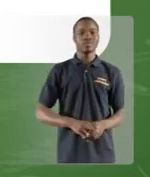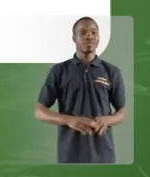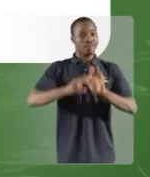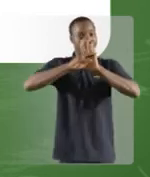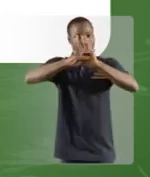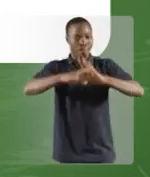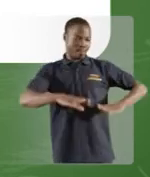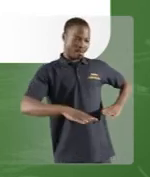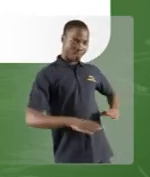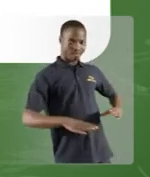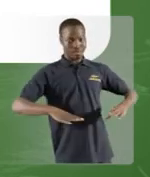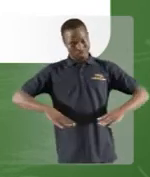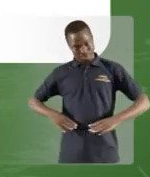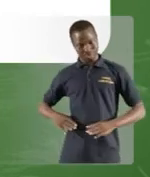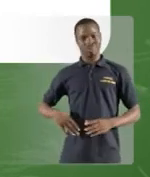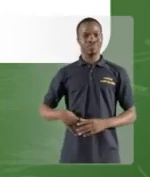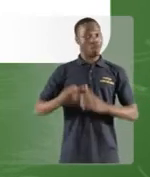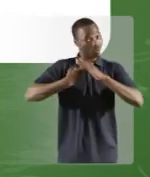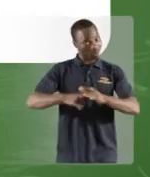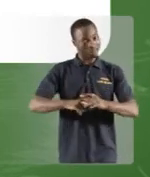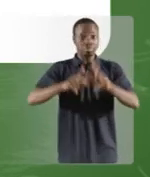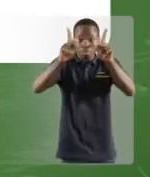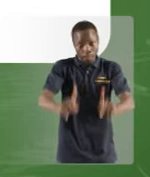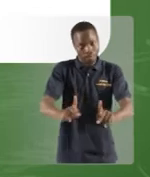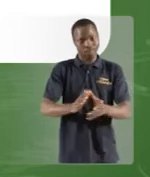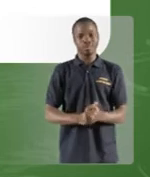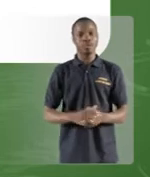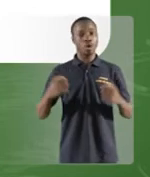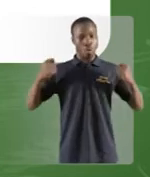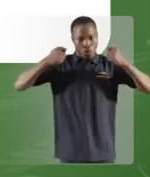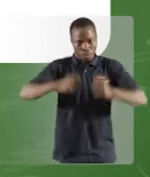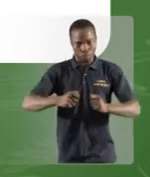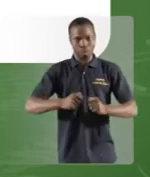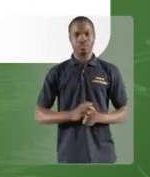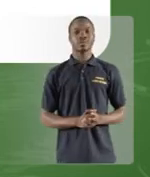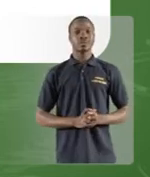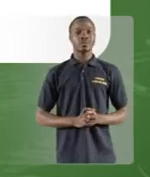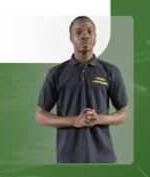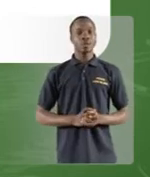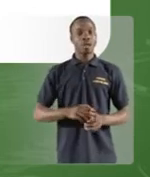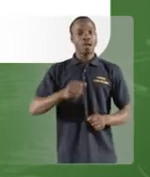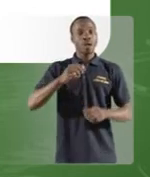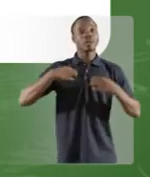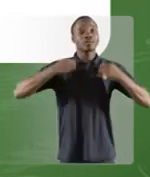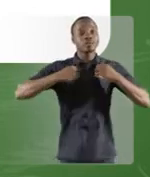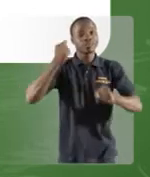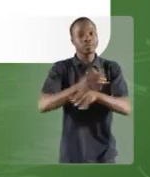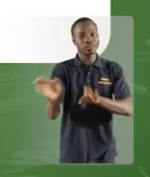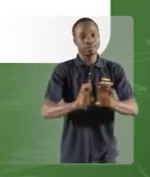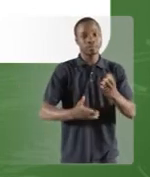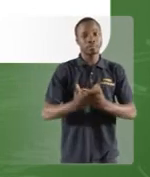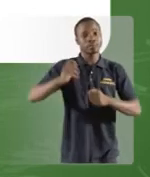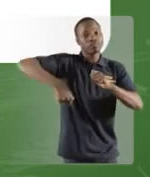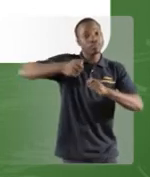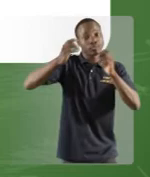top model is a person who wears clothes to show them to possible clients. All